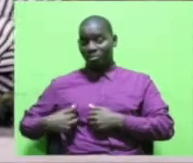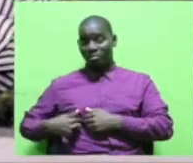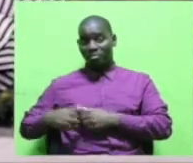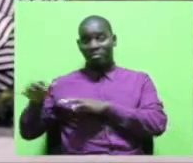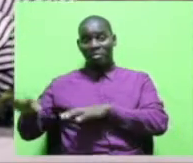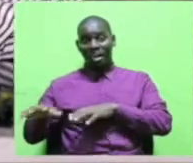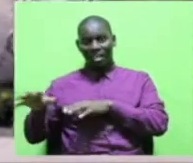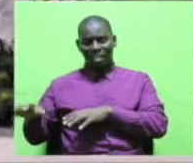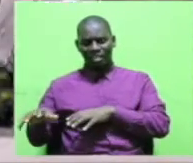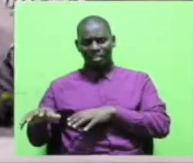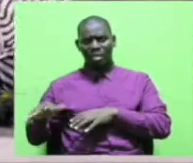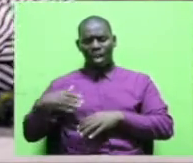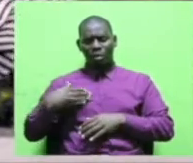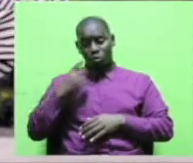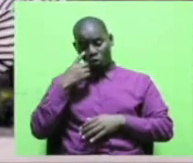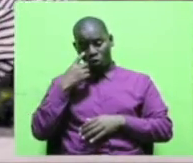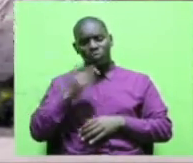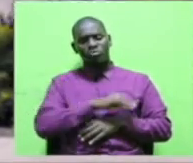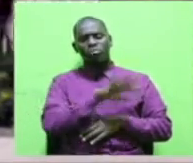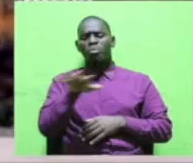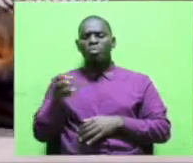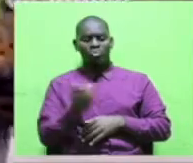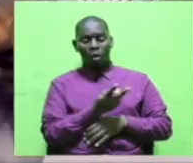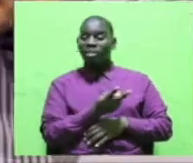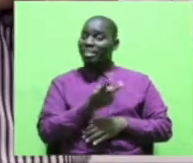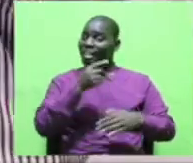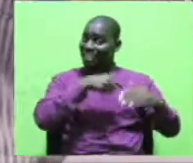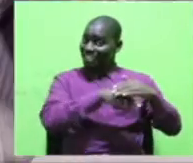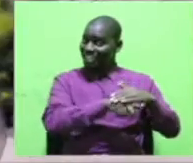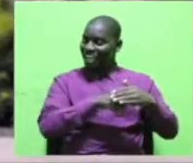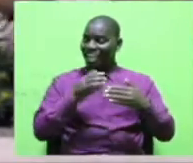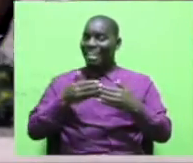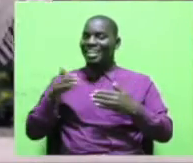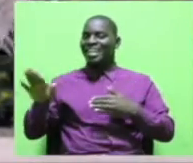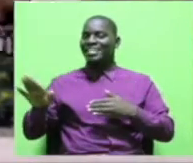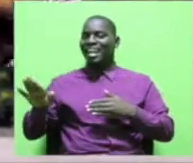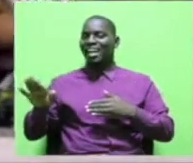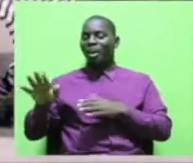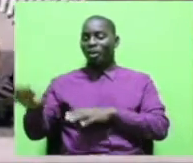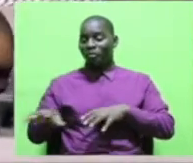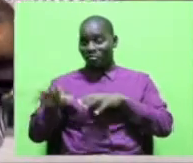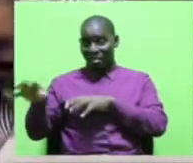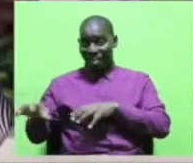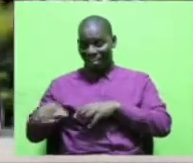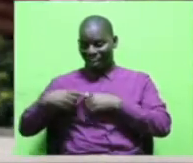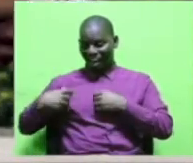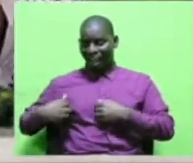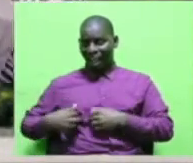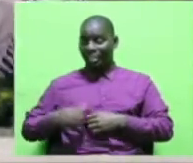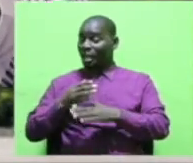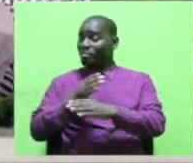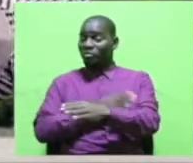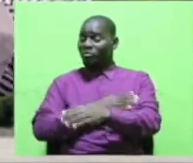heart. We will get to see both the external and internal structure of the mammalian heart. But before